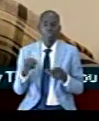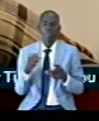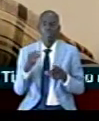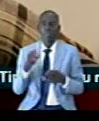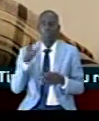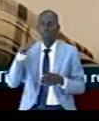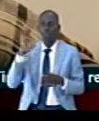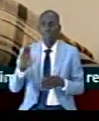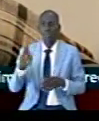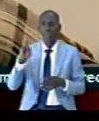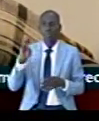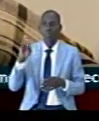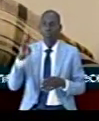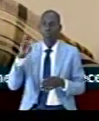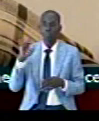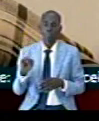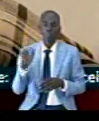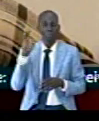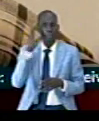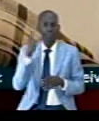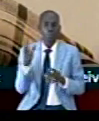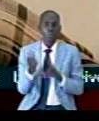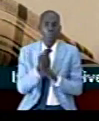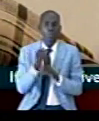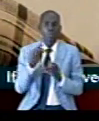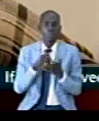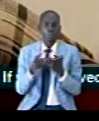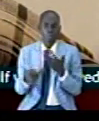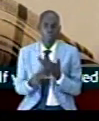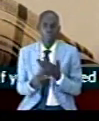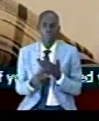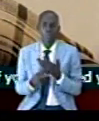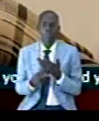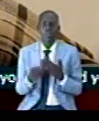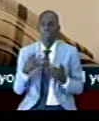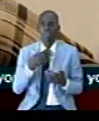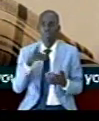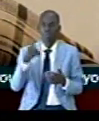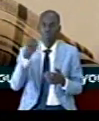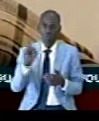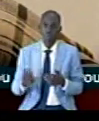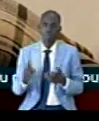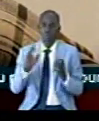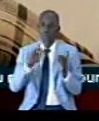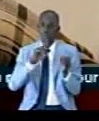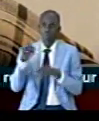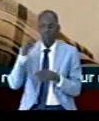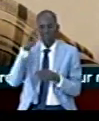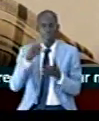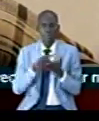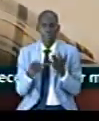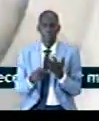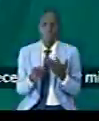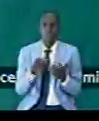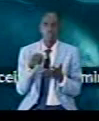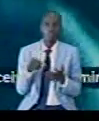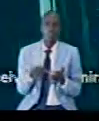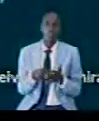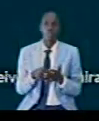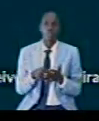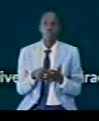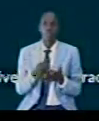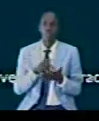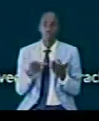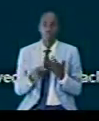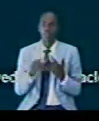crusade, do not hesitate. You must attend the crusade. These crusades are real. They are